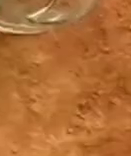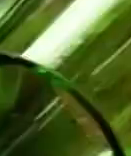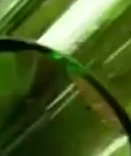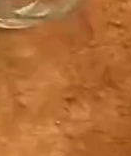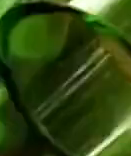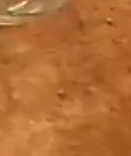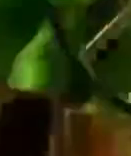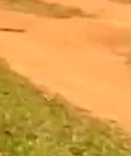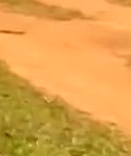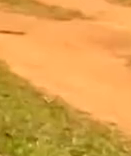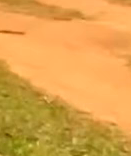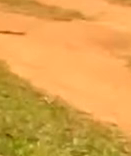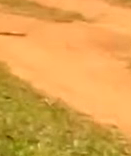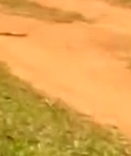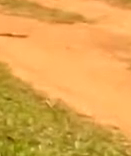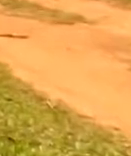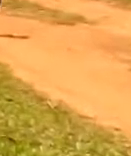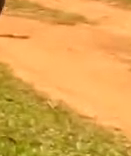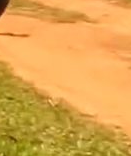I'm going to go to the house.